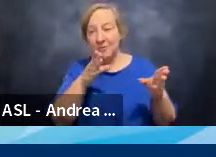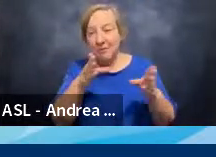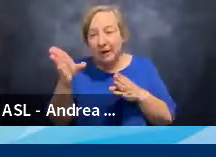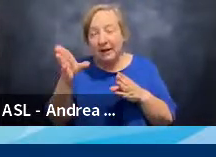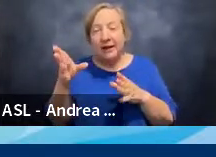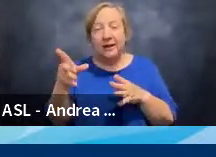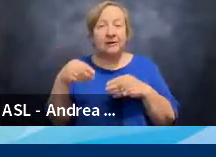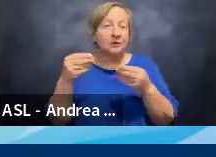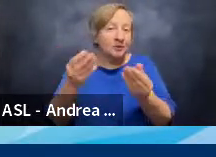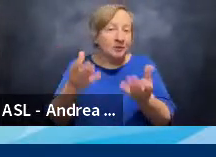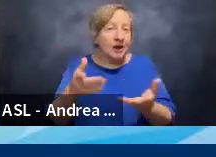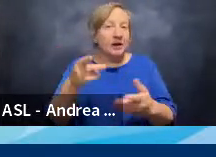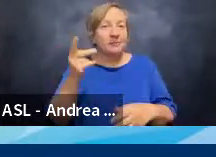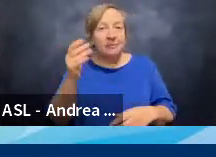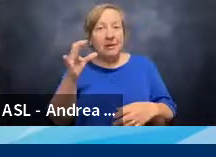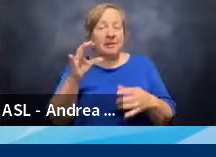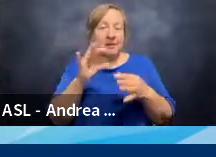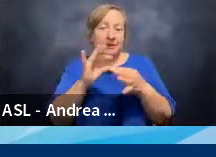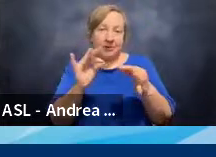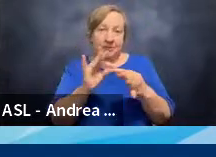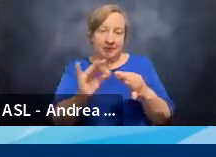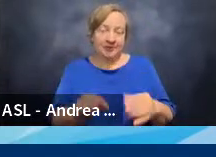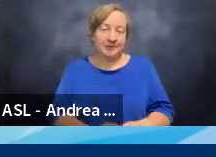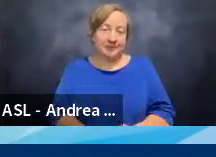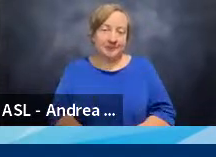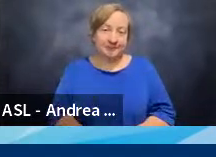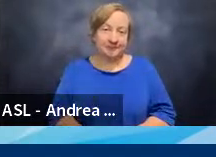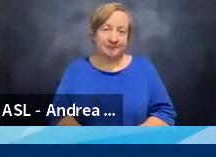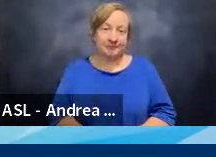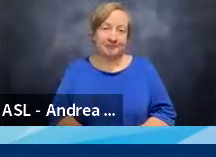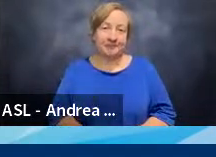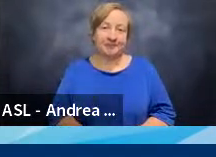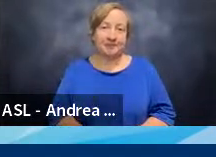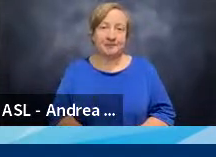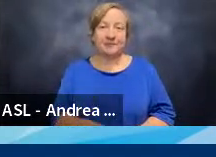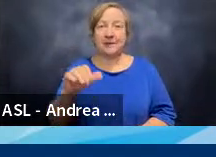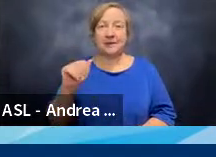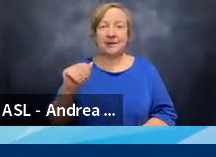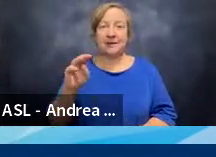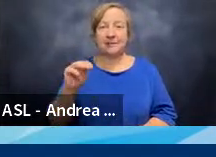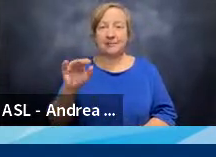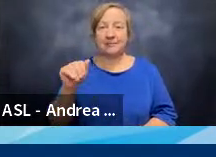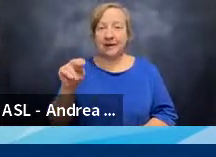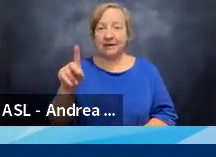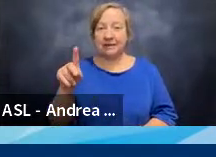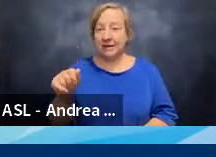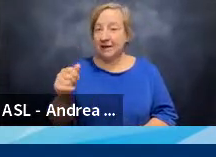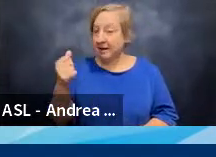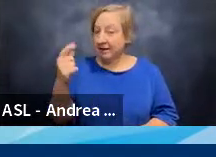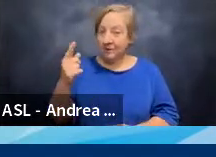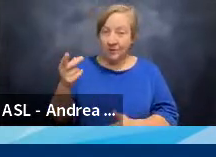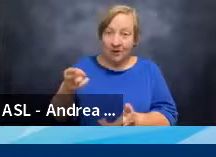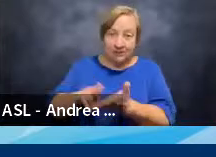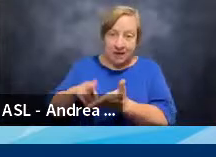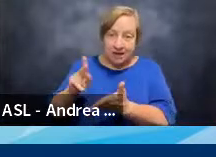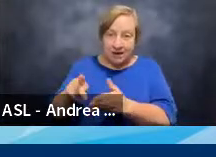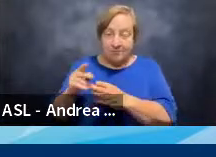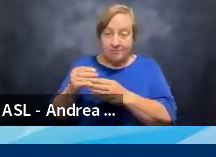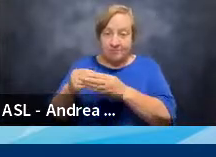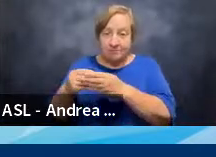provide public comments. So Amanda, do we have folks that are signed up and